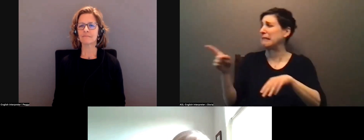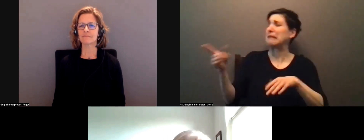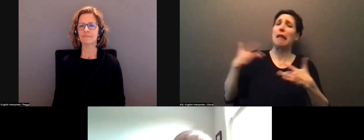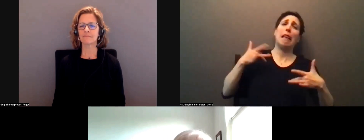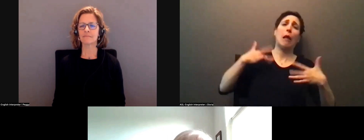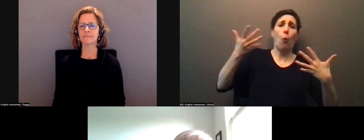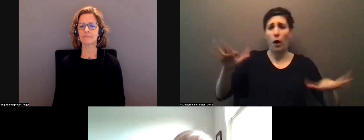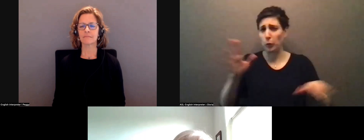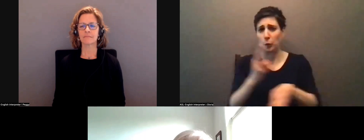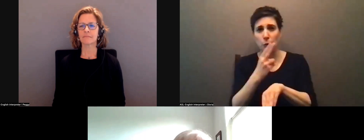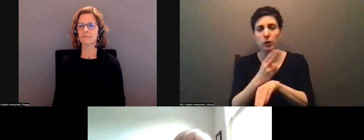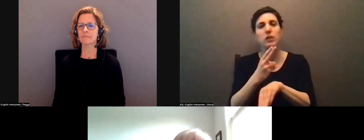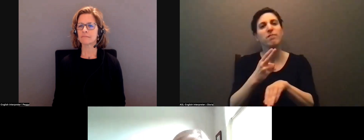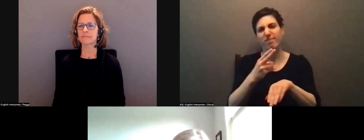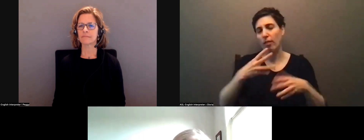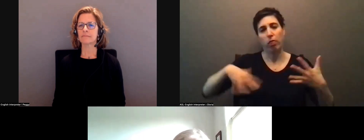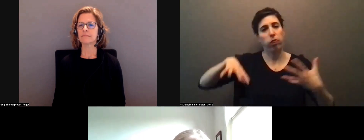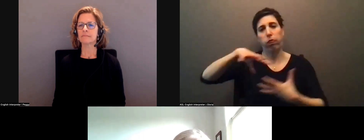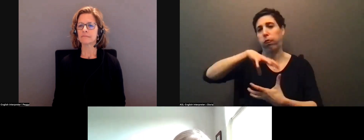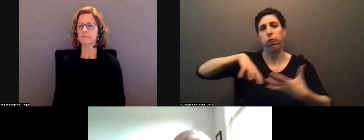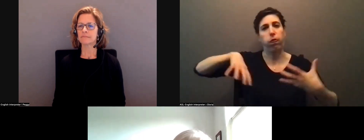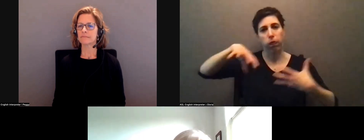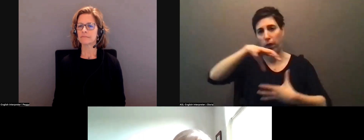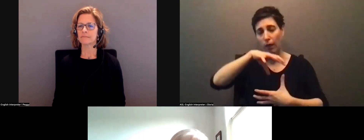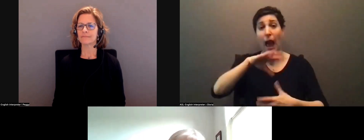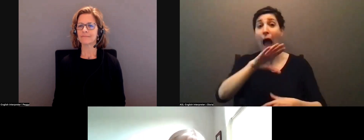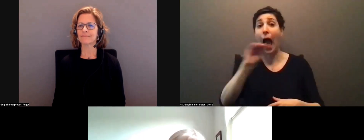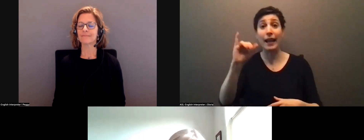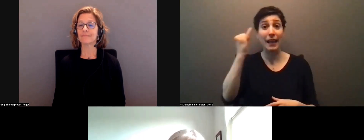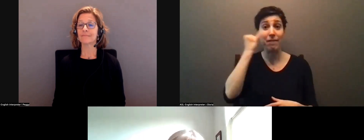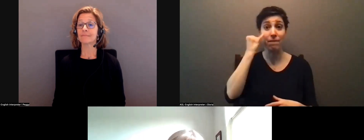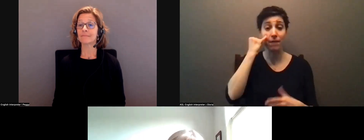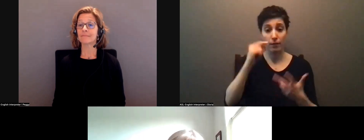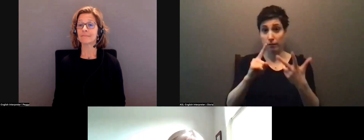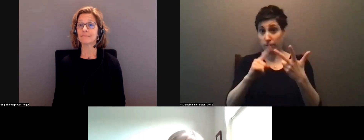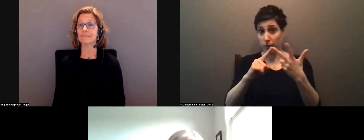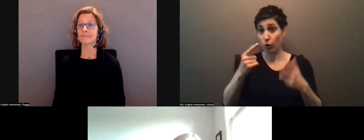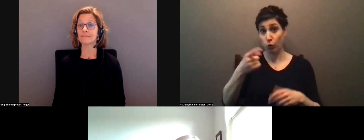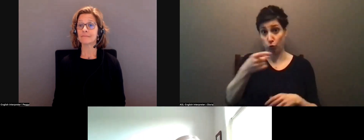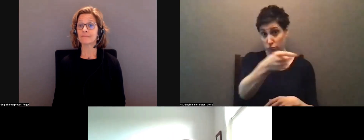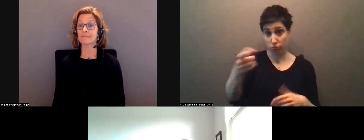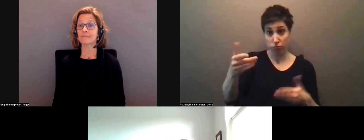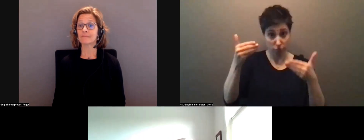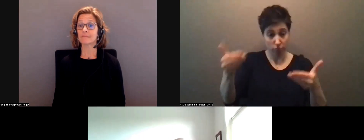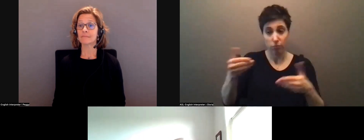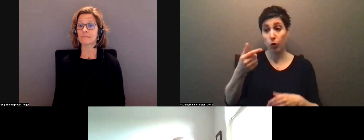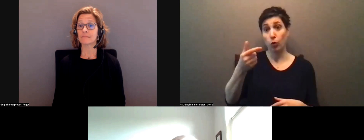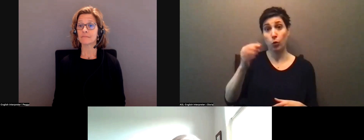as the Google Suite is concerned, call Monica, because she is amazing.